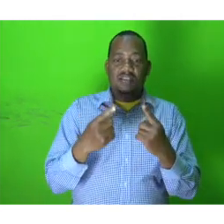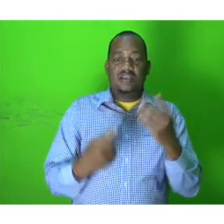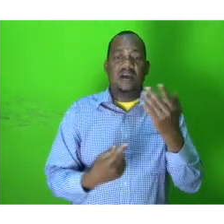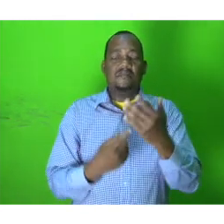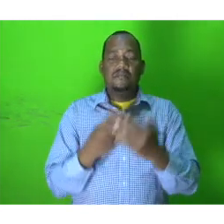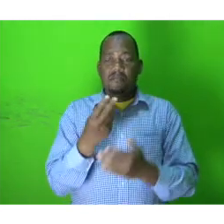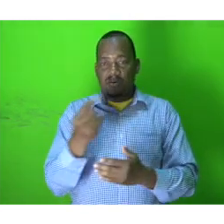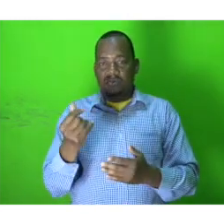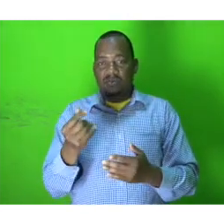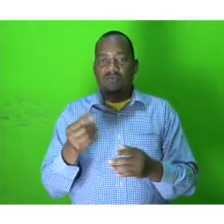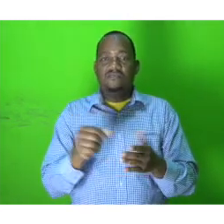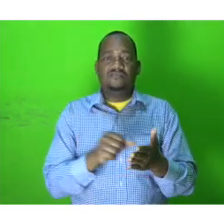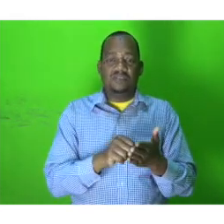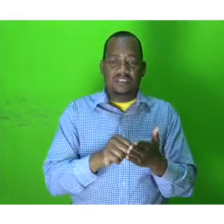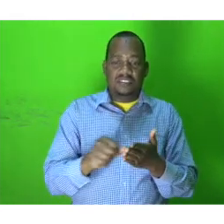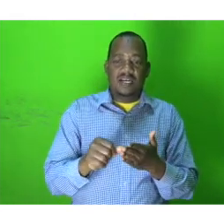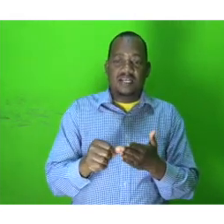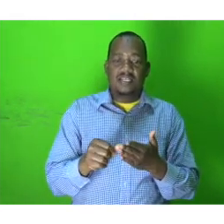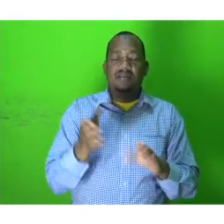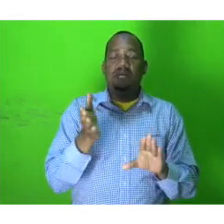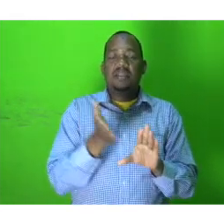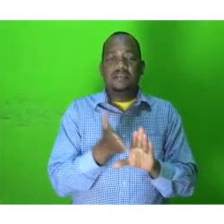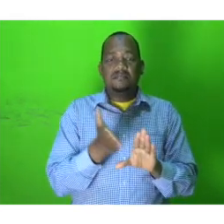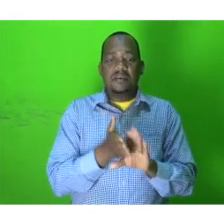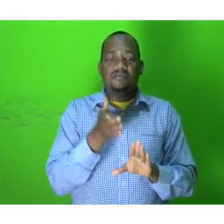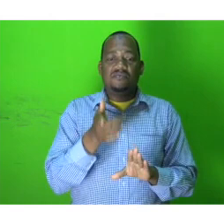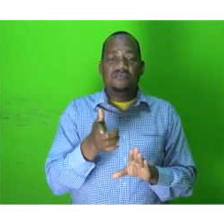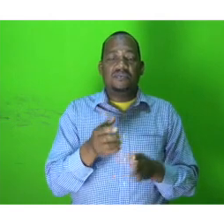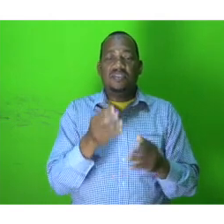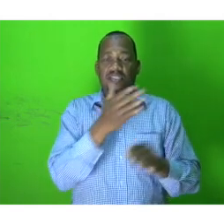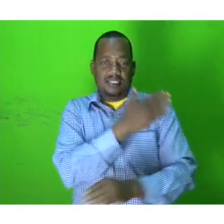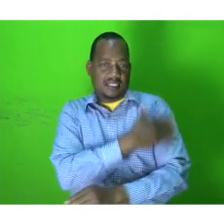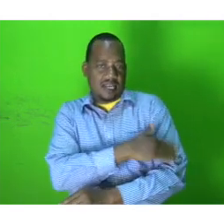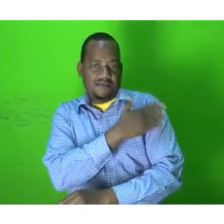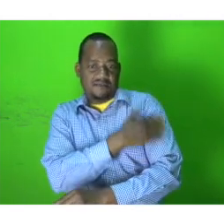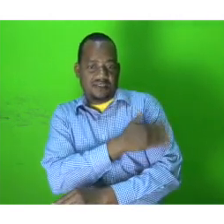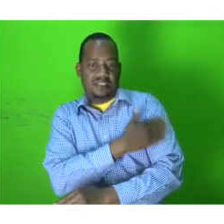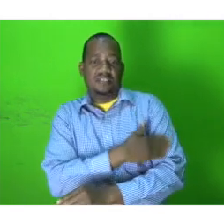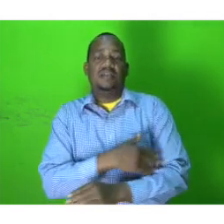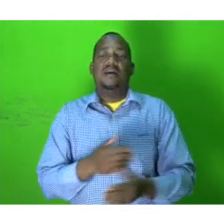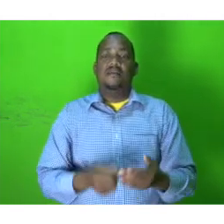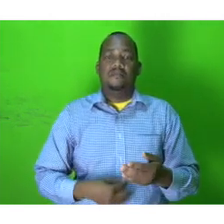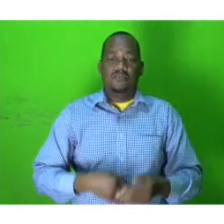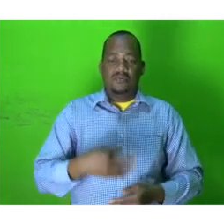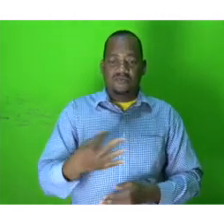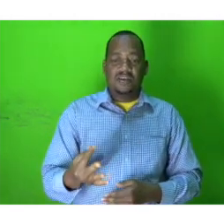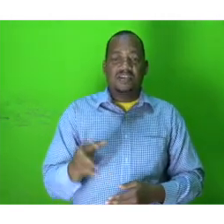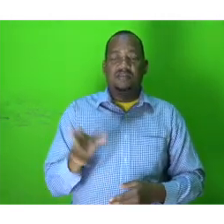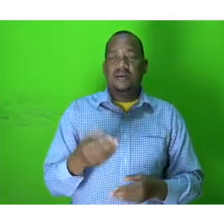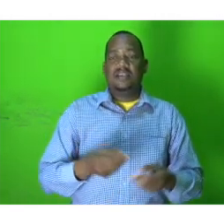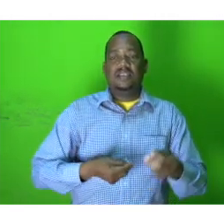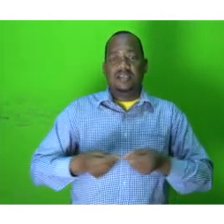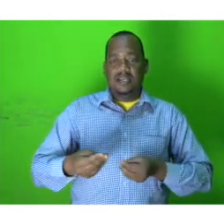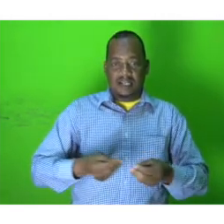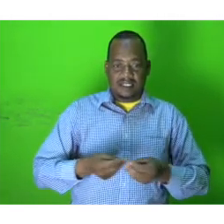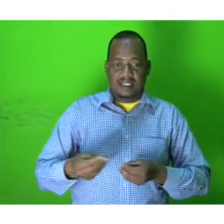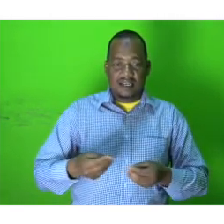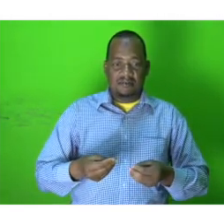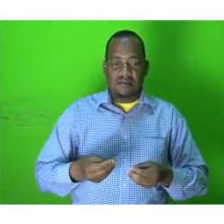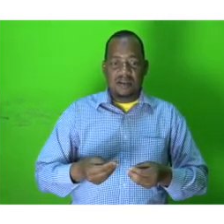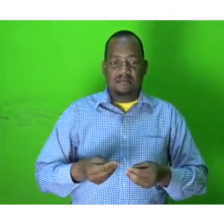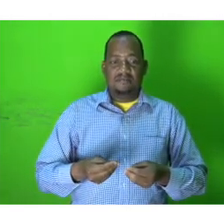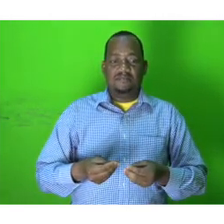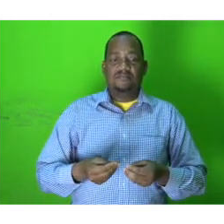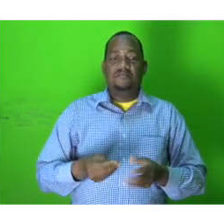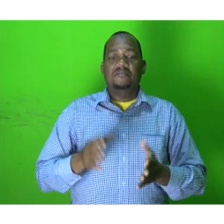the bank for the service provided to the customer. Bank charge reduces